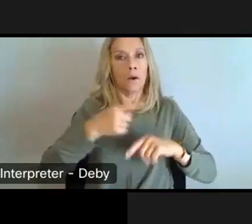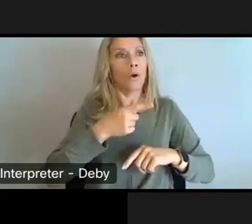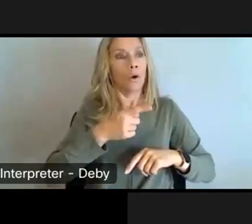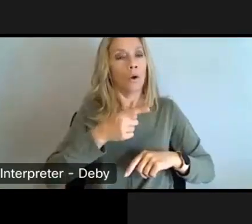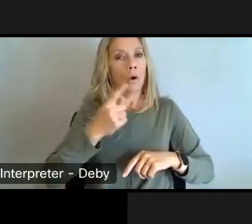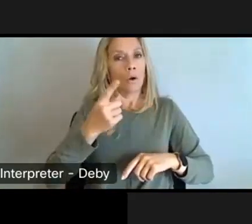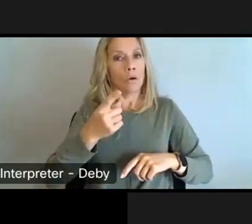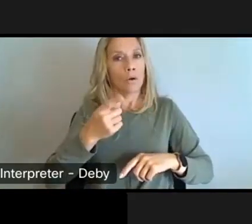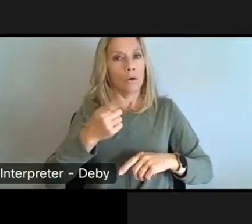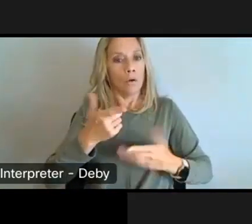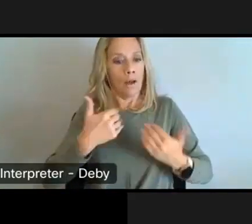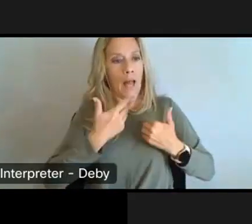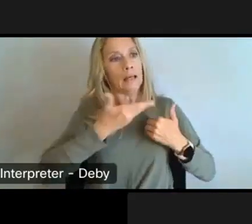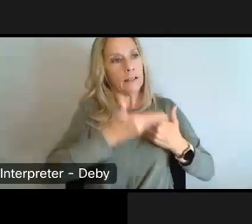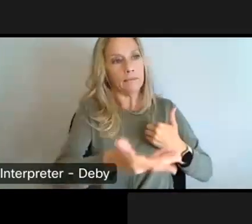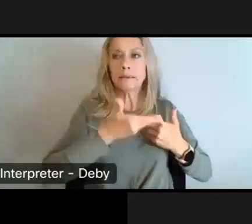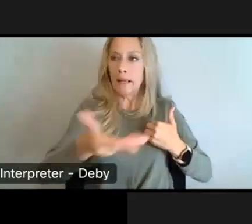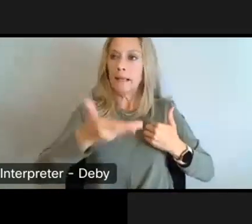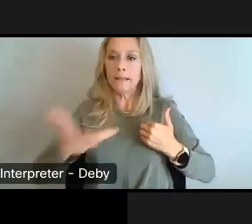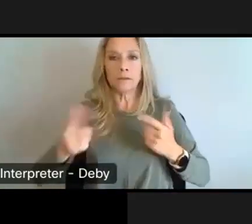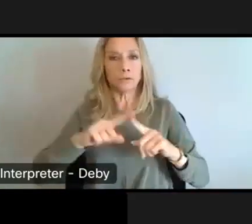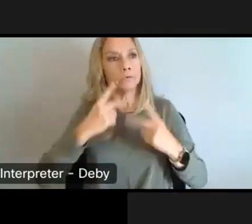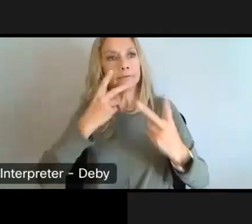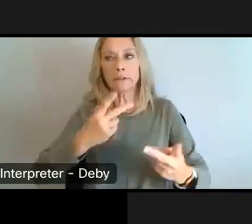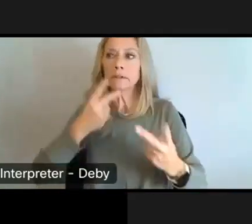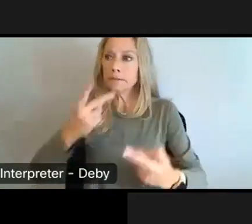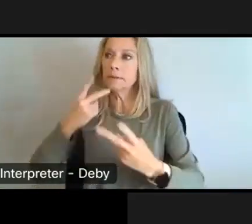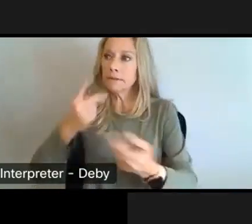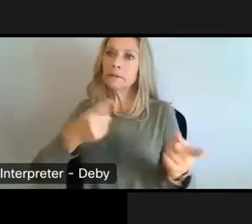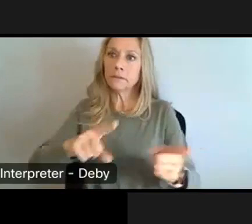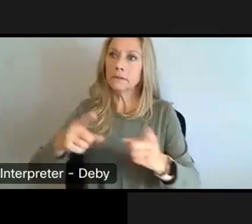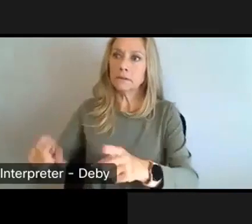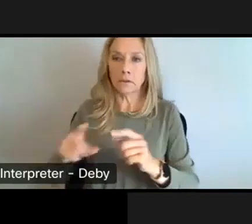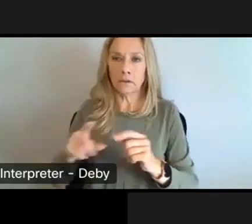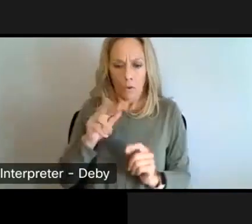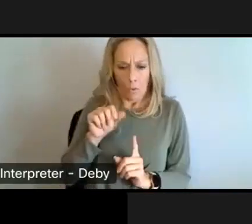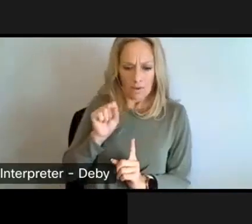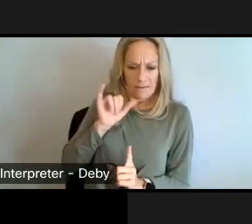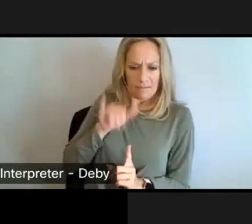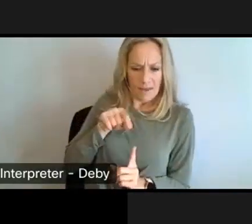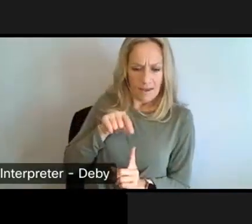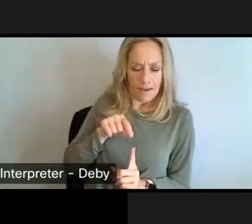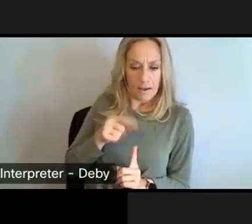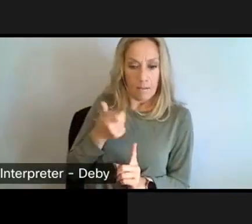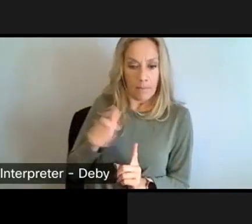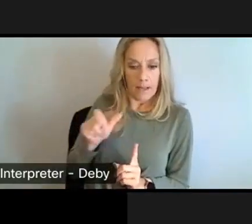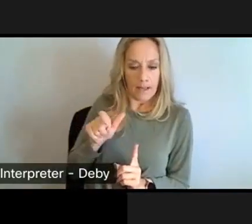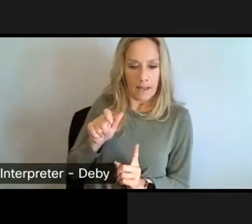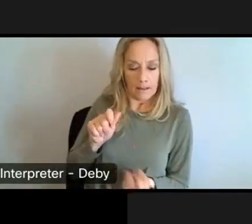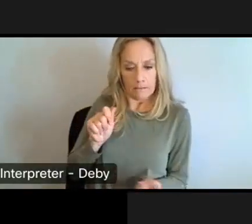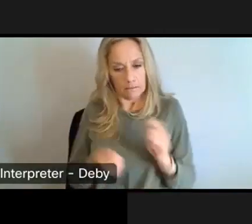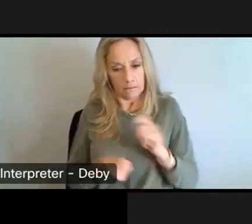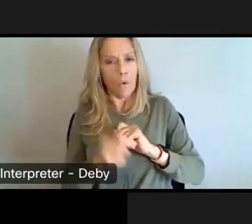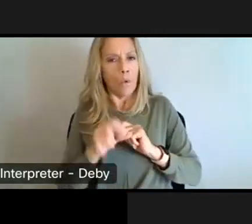events or, the nonprofit. Was that your main turning point, or how do you feel like you got out of that